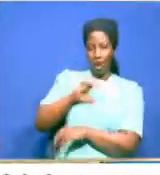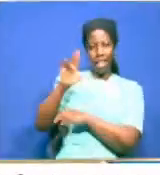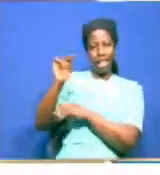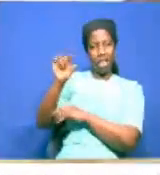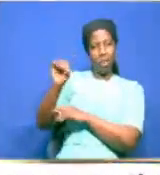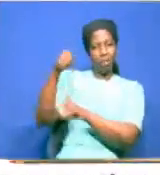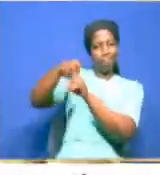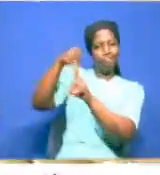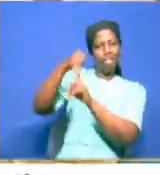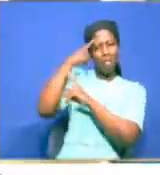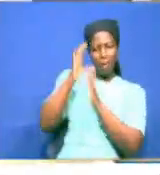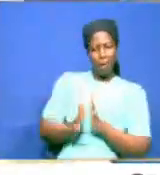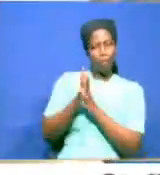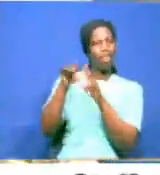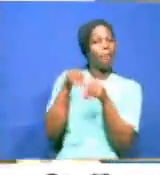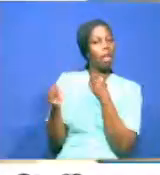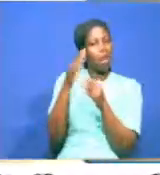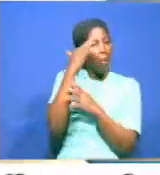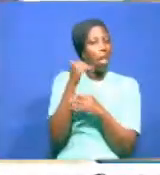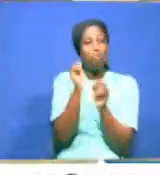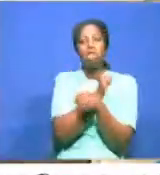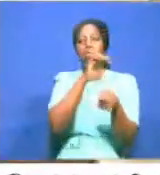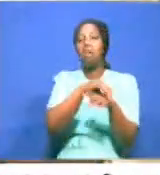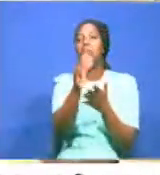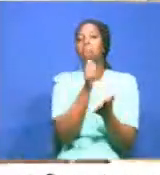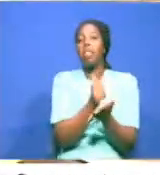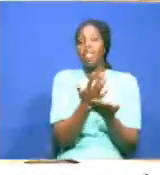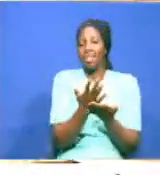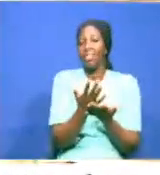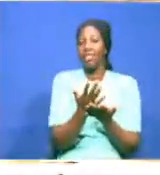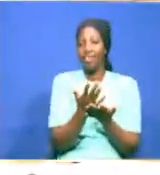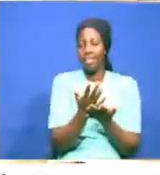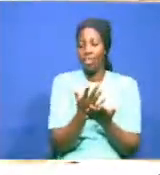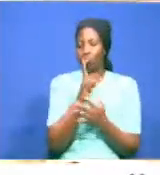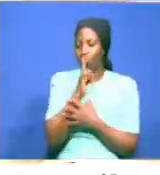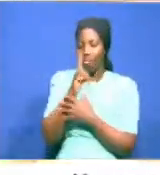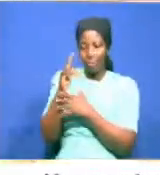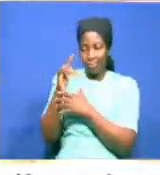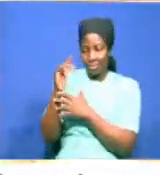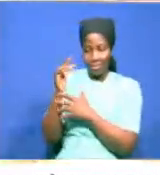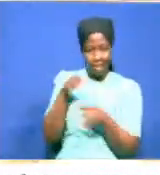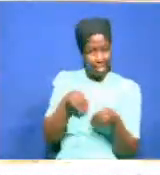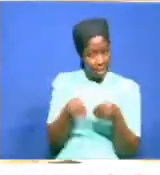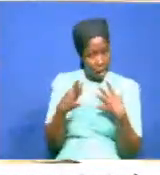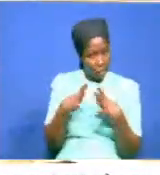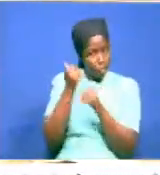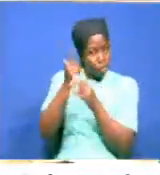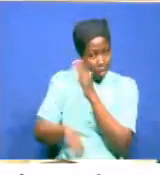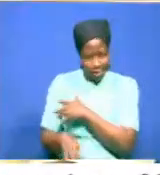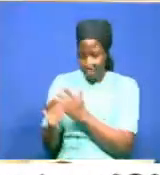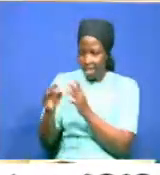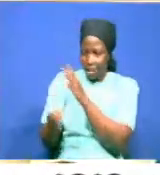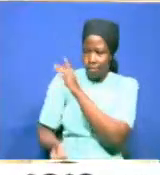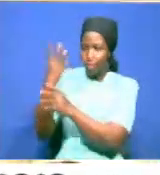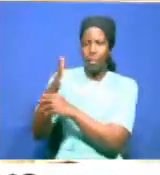disabilities, to advocate, and yet you are a graduate. People are not employing you. So they start NGOs which have no money at all, because even those